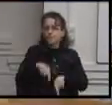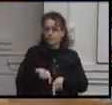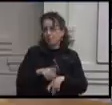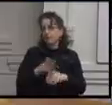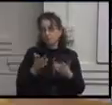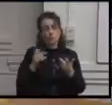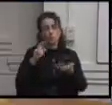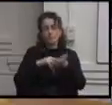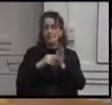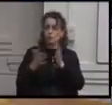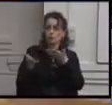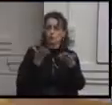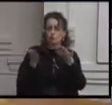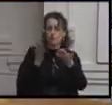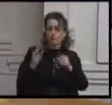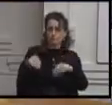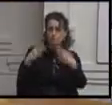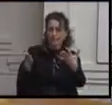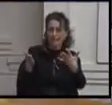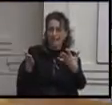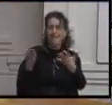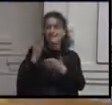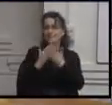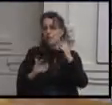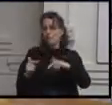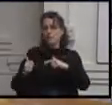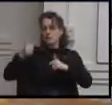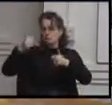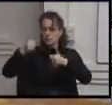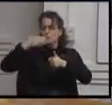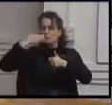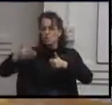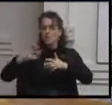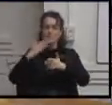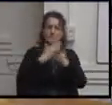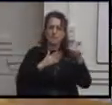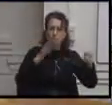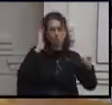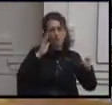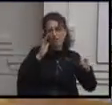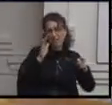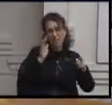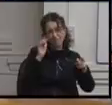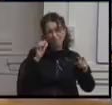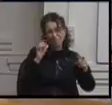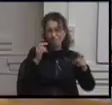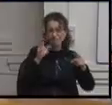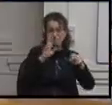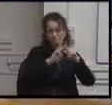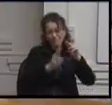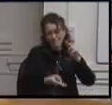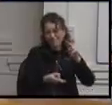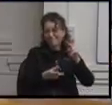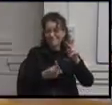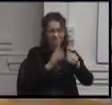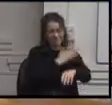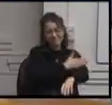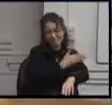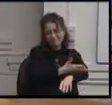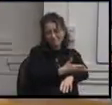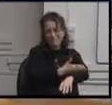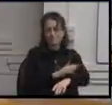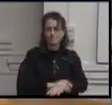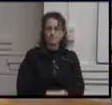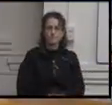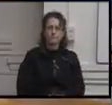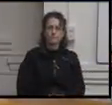for fiscal 14. What you'll notice there, though, is there really isn't a whole heck of a lot for